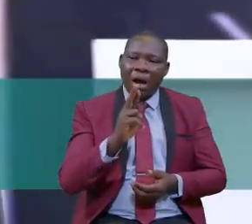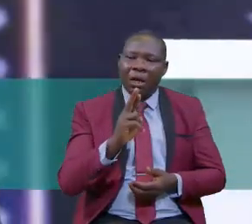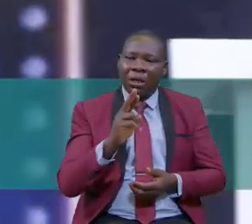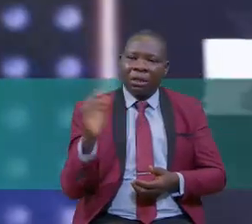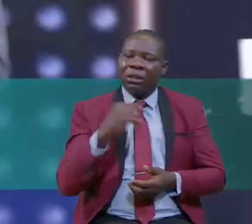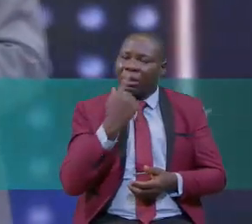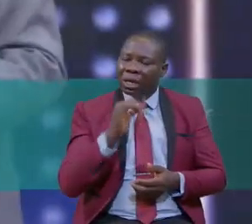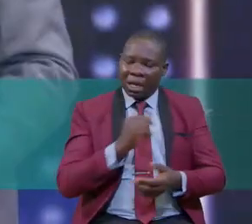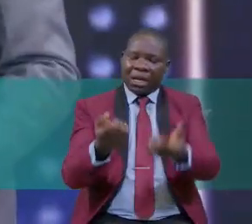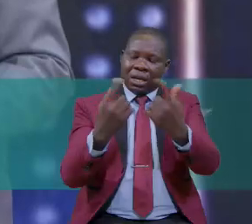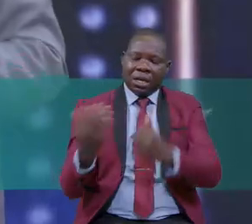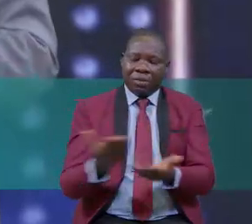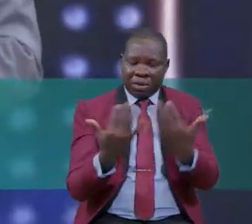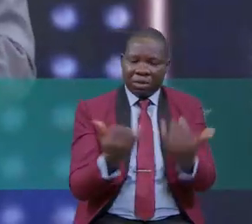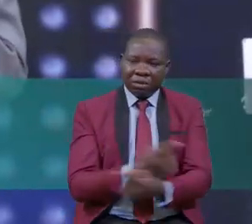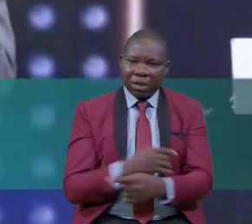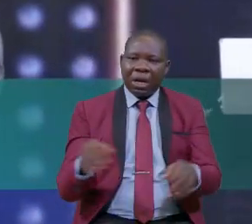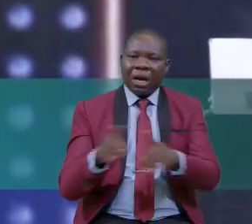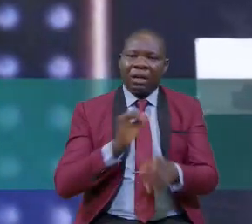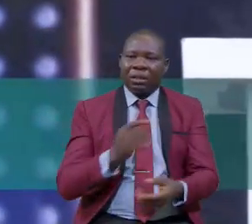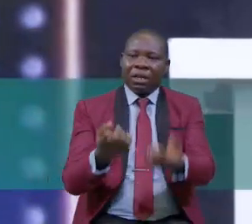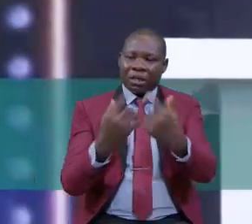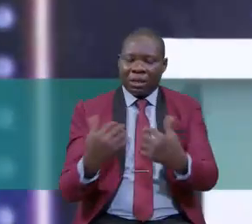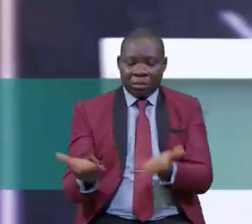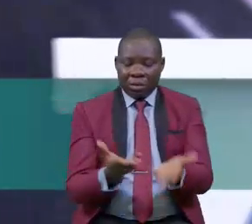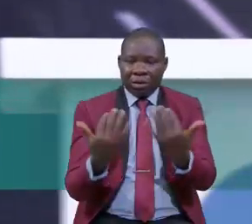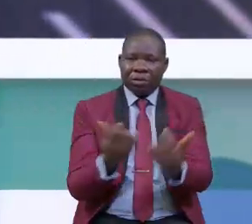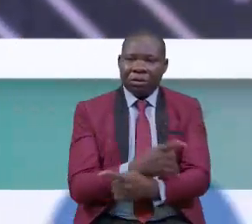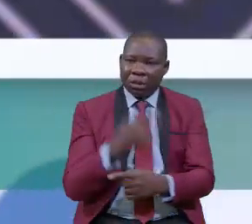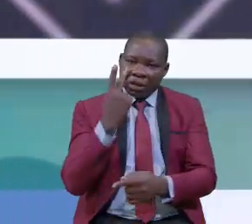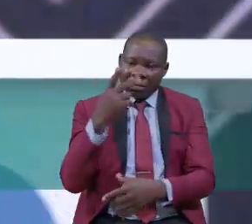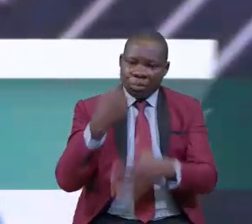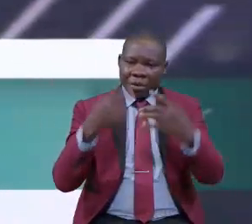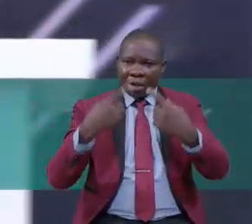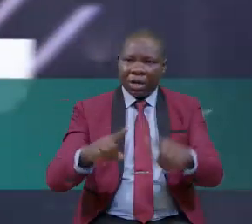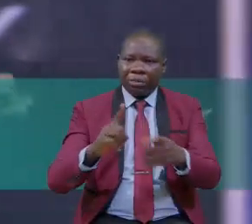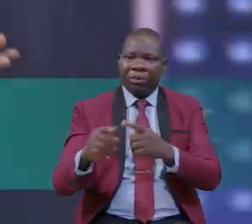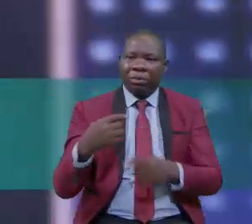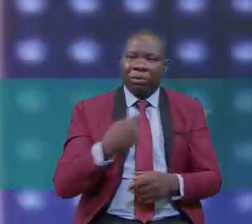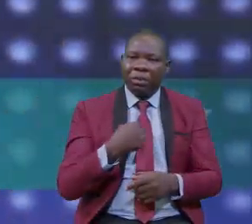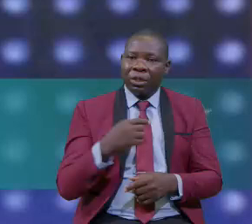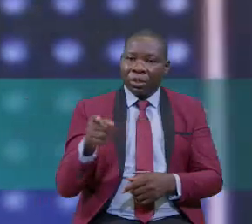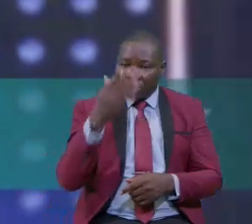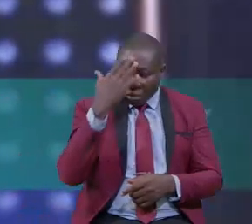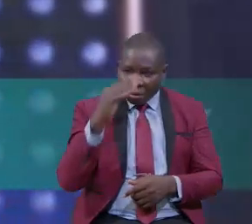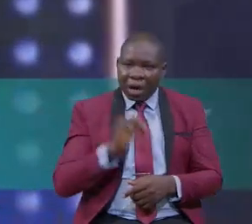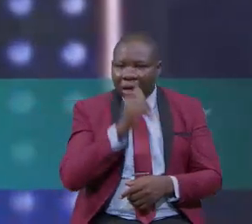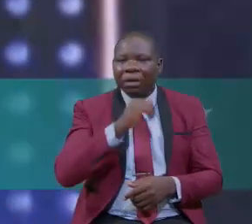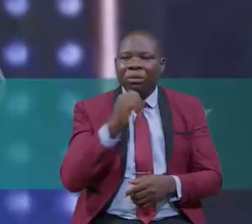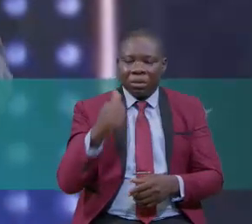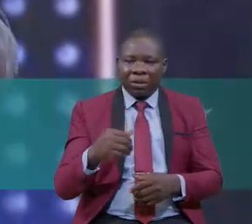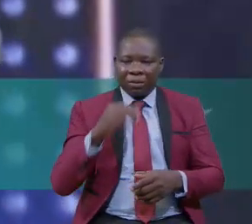I came here today, look at what happened to me. And then they will say, and you know, I am not a member